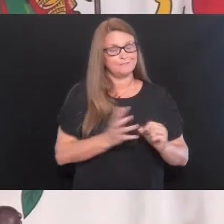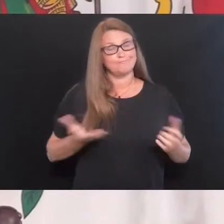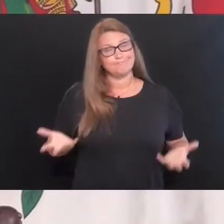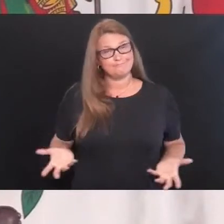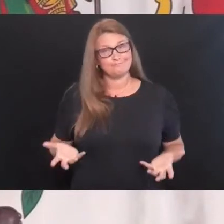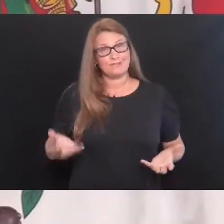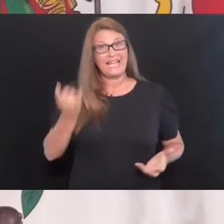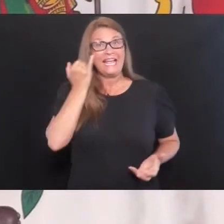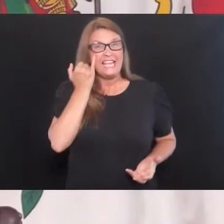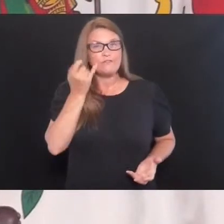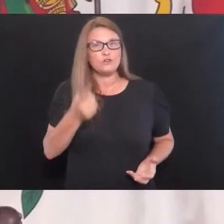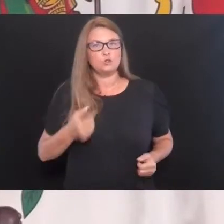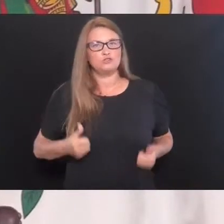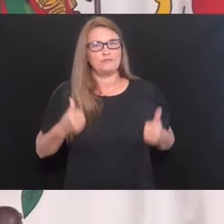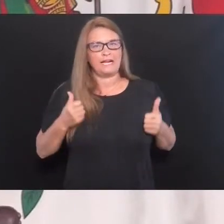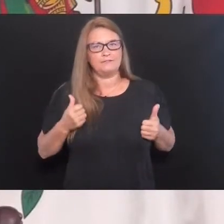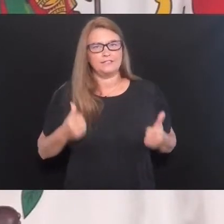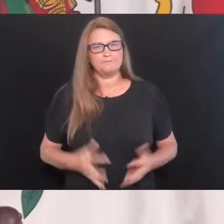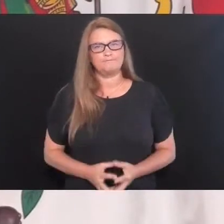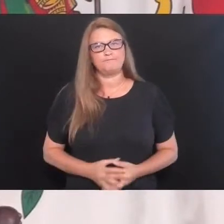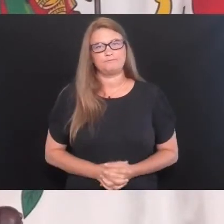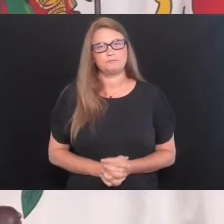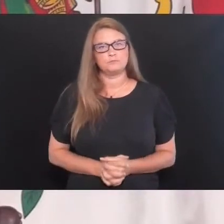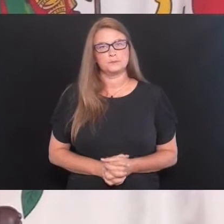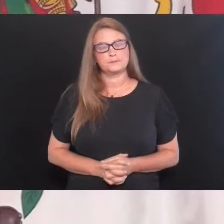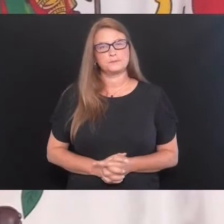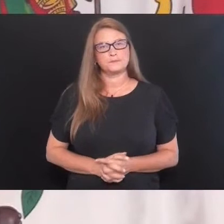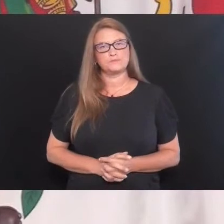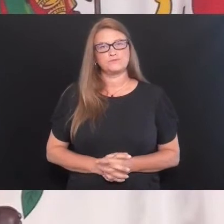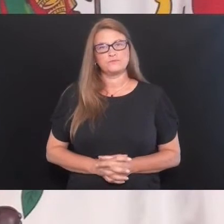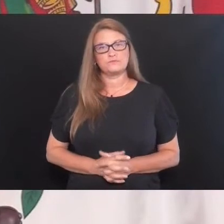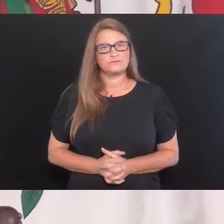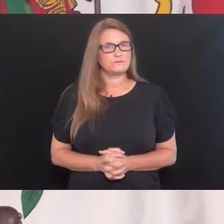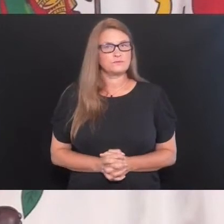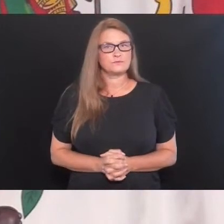If you survive, I mean,